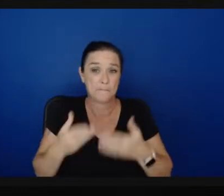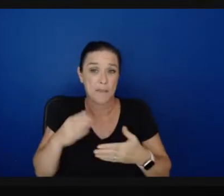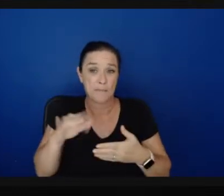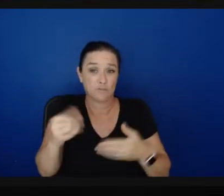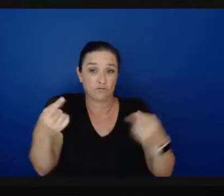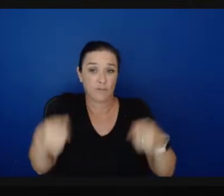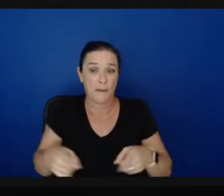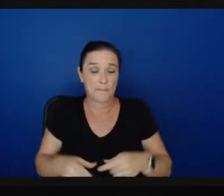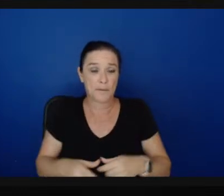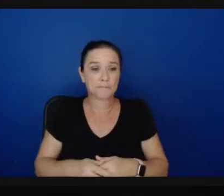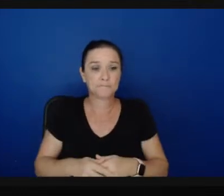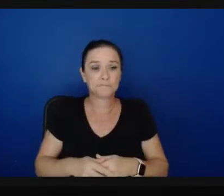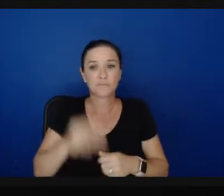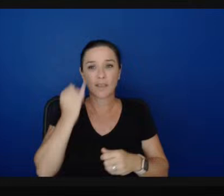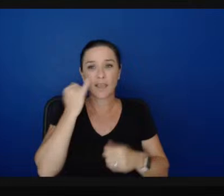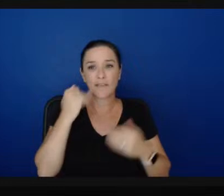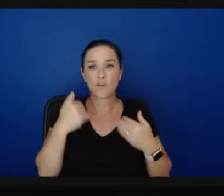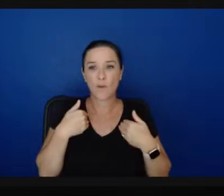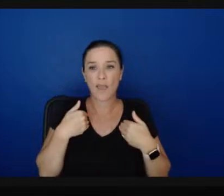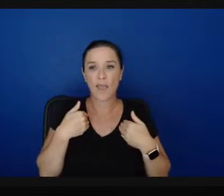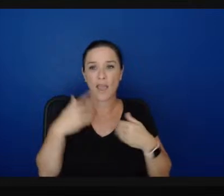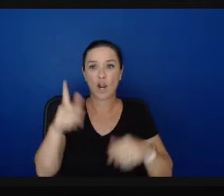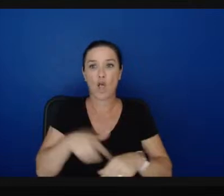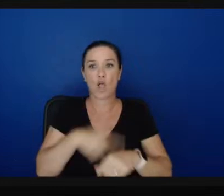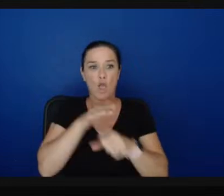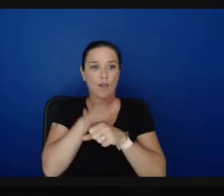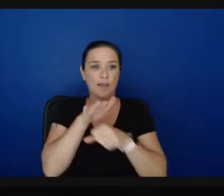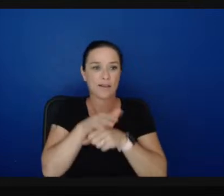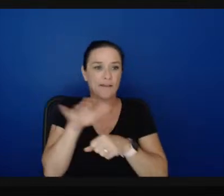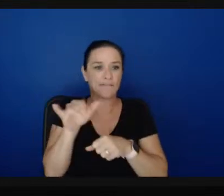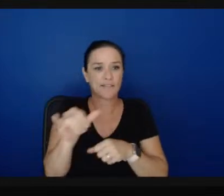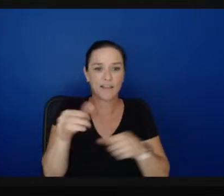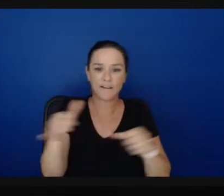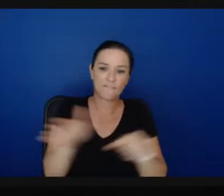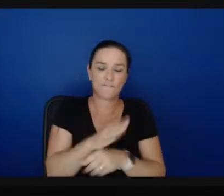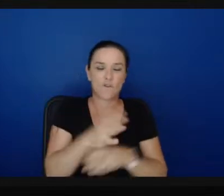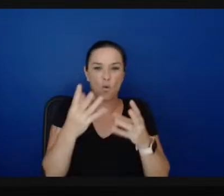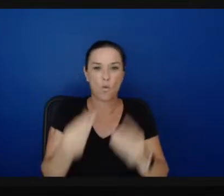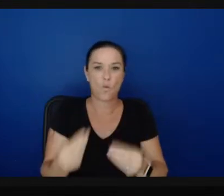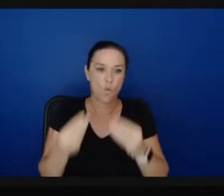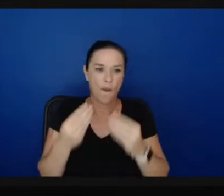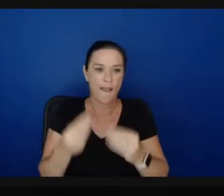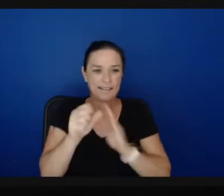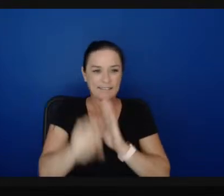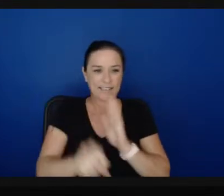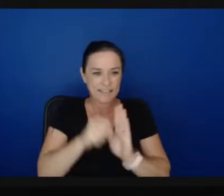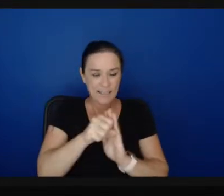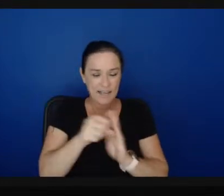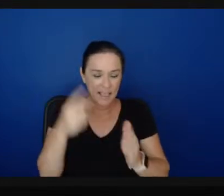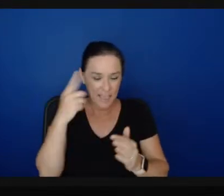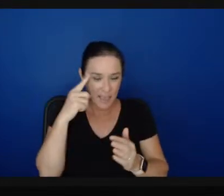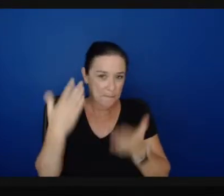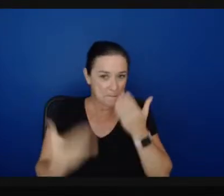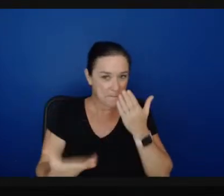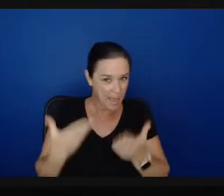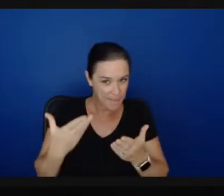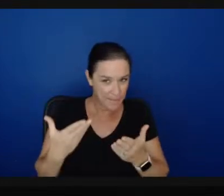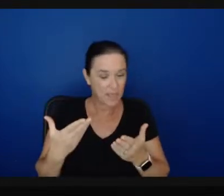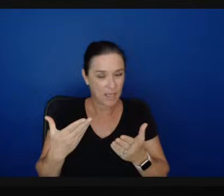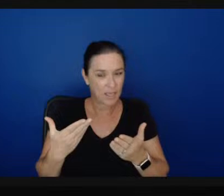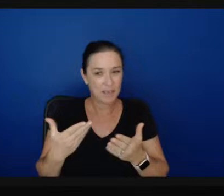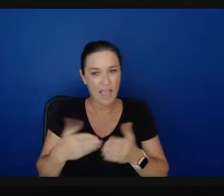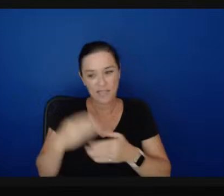But if you had a long enough rainy period for, let's say, a whole rainy wet season, it would be more believable to think that at the end of the season you might have